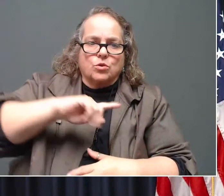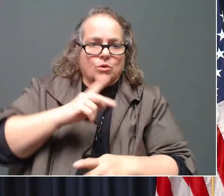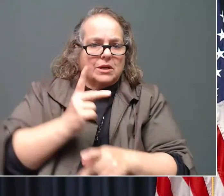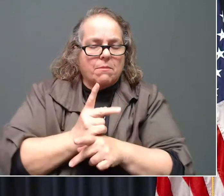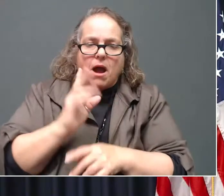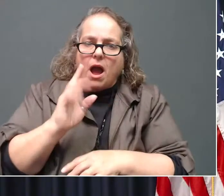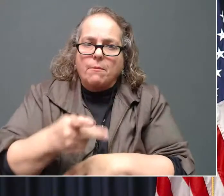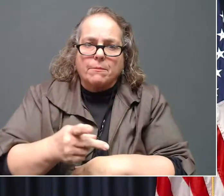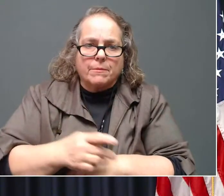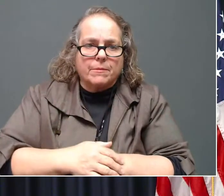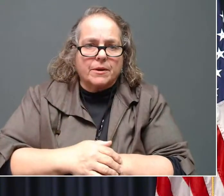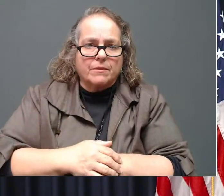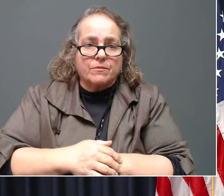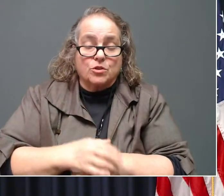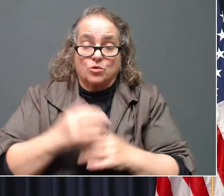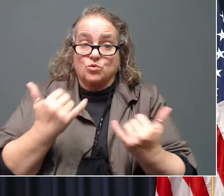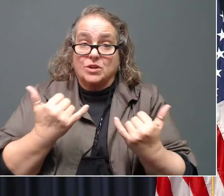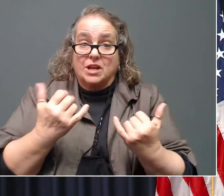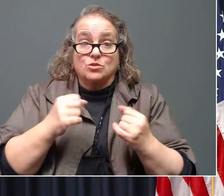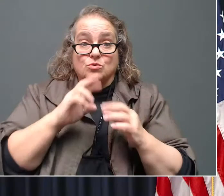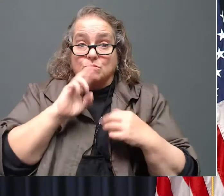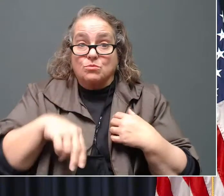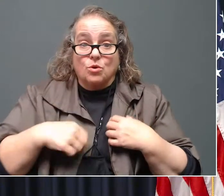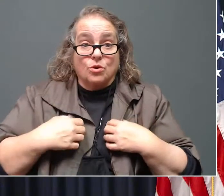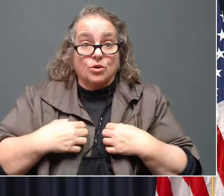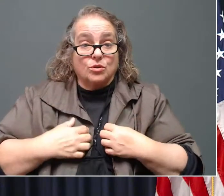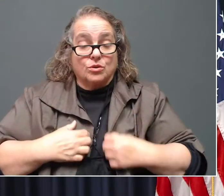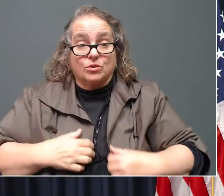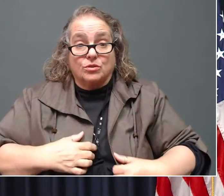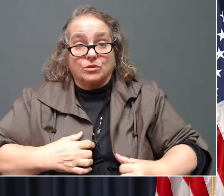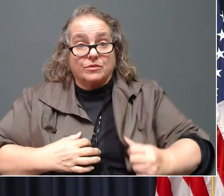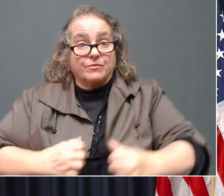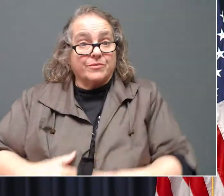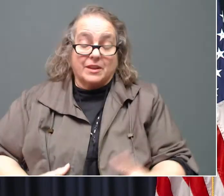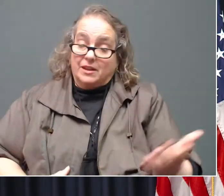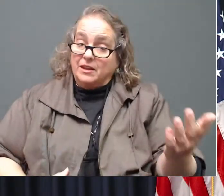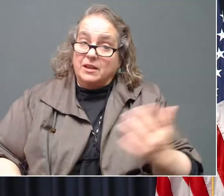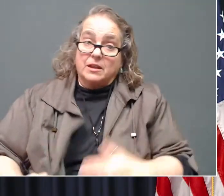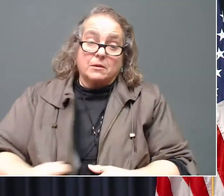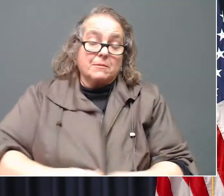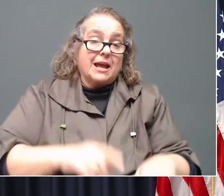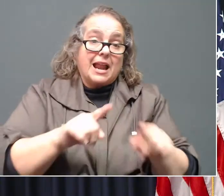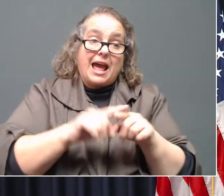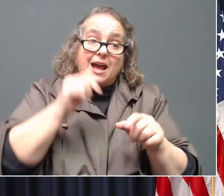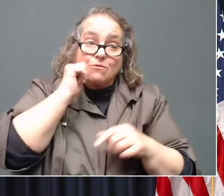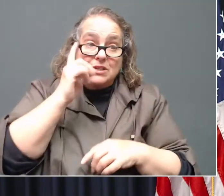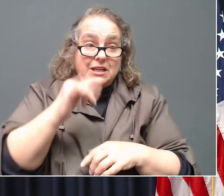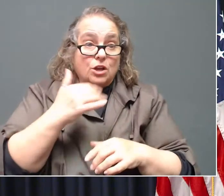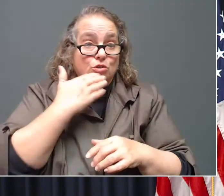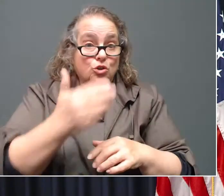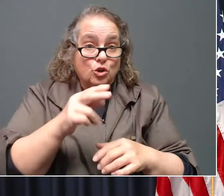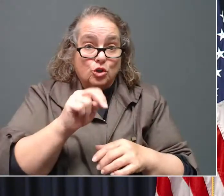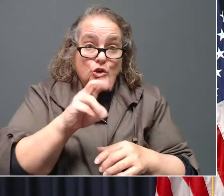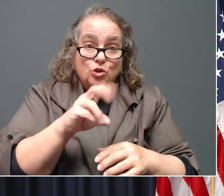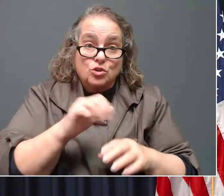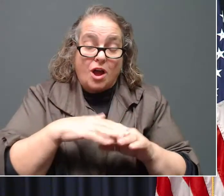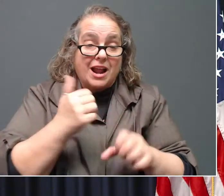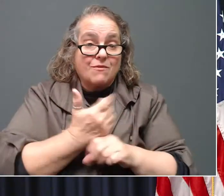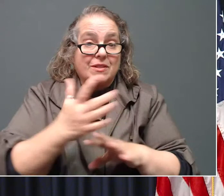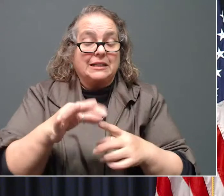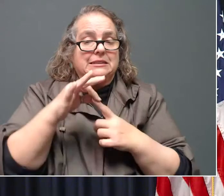into today's report, which just about every day, good news on everything but the death